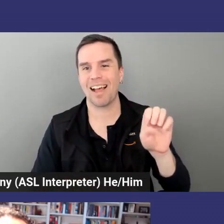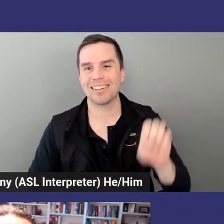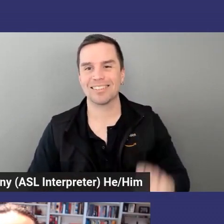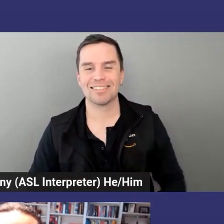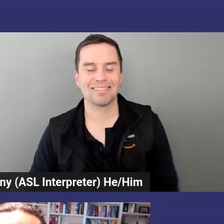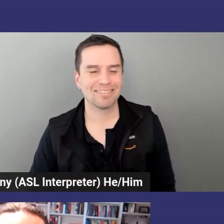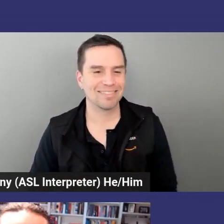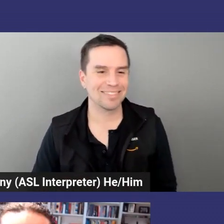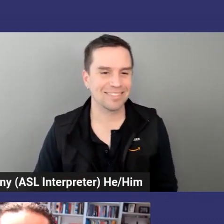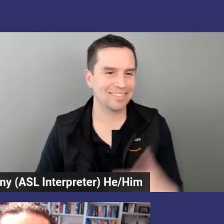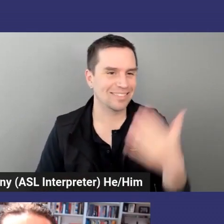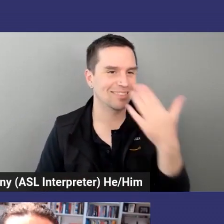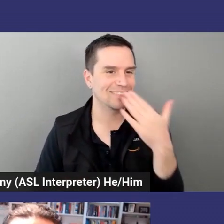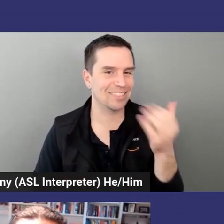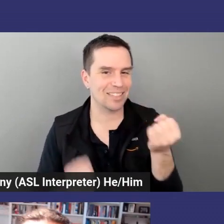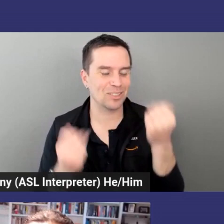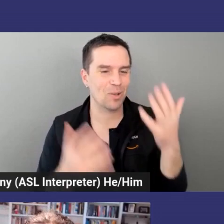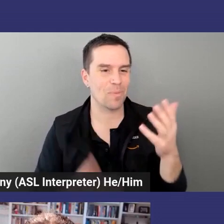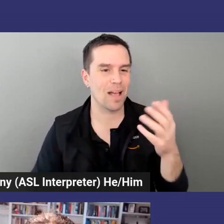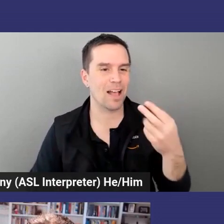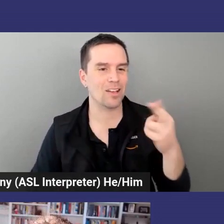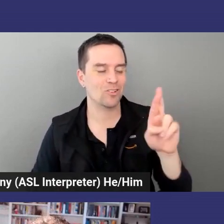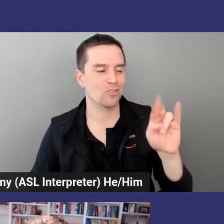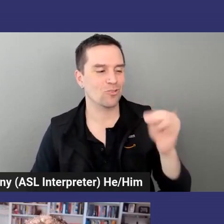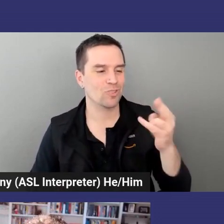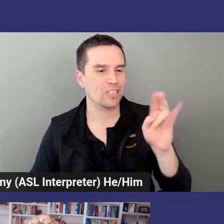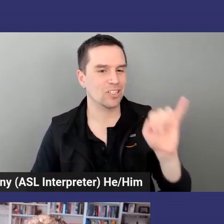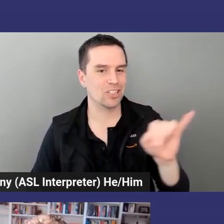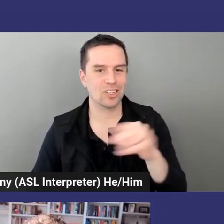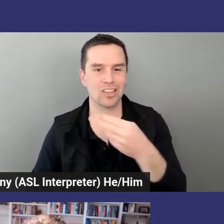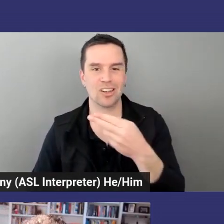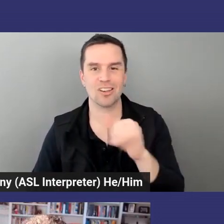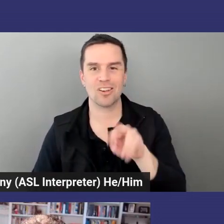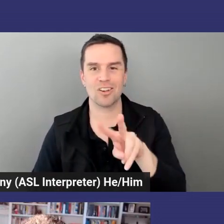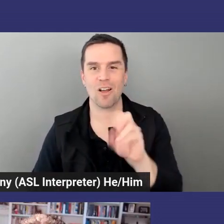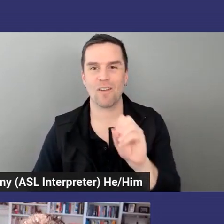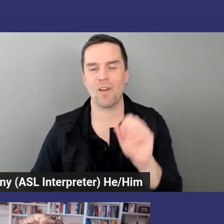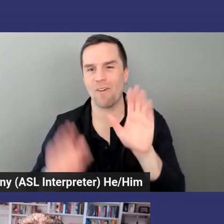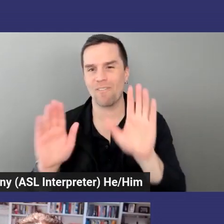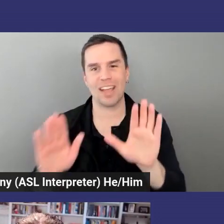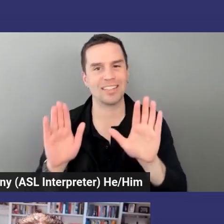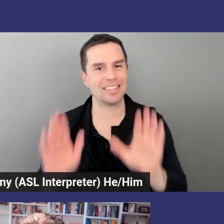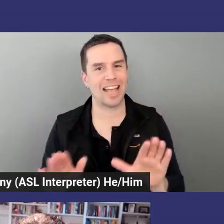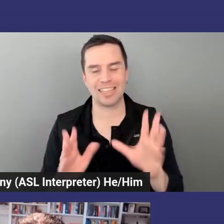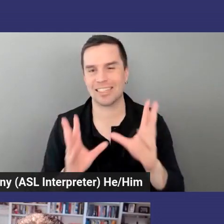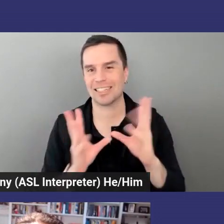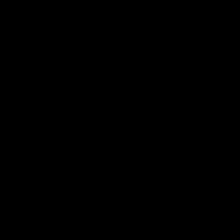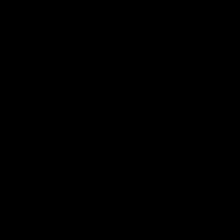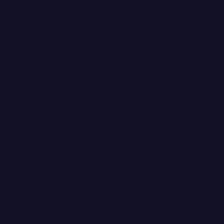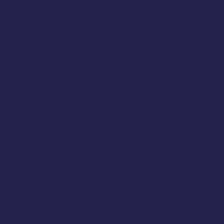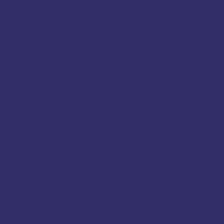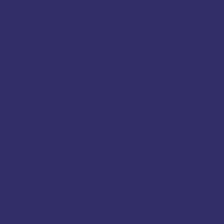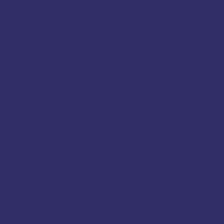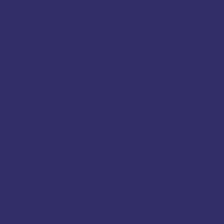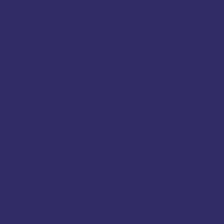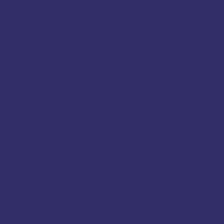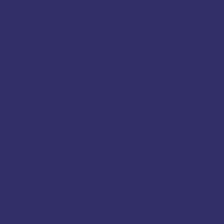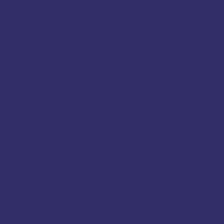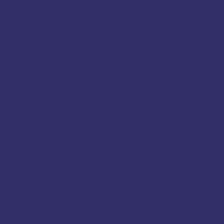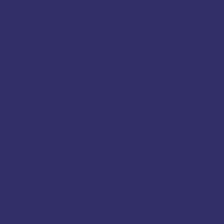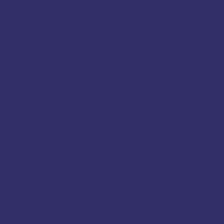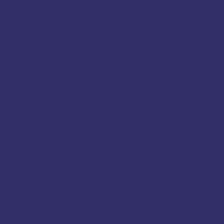Fantastic. Well, thank you so much, Richie and Harva. This was a really fantastic session. Yeah, thank you as well, Jillian. Thanks, Jeff.